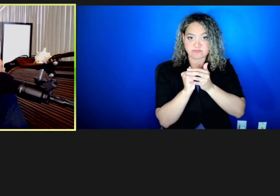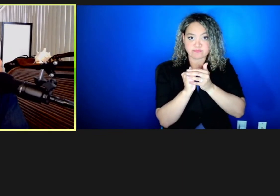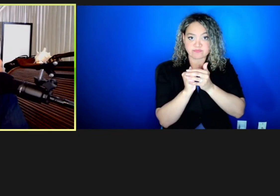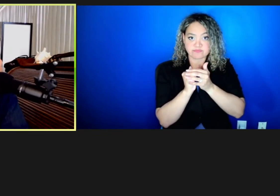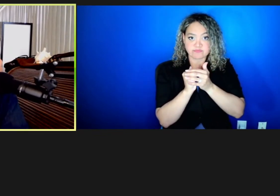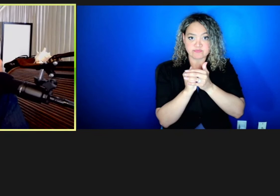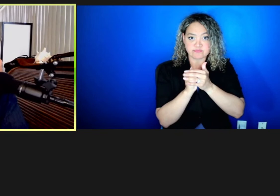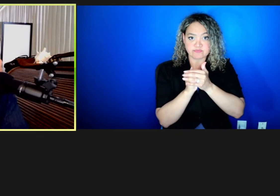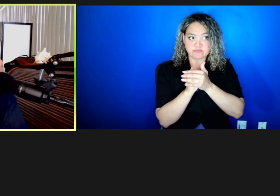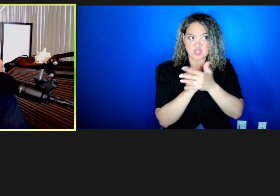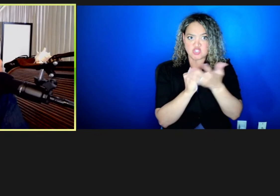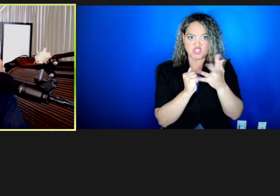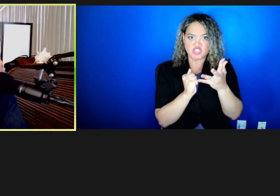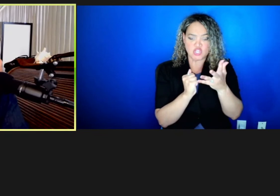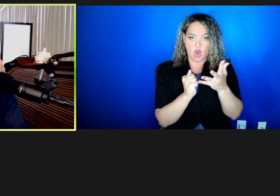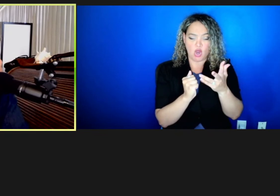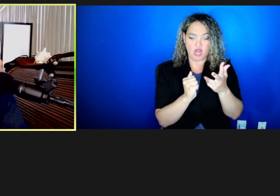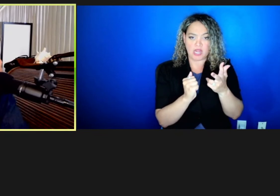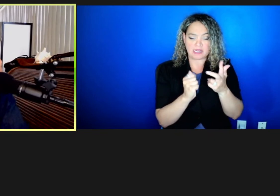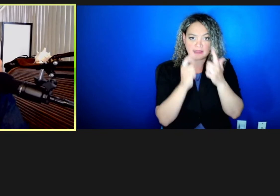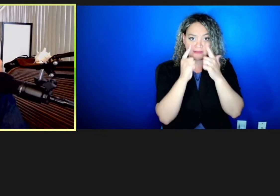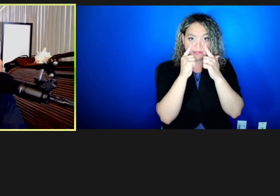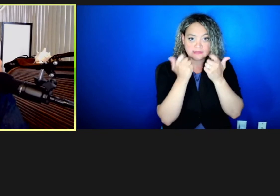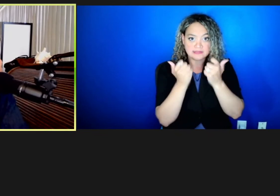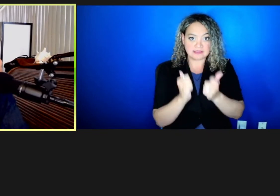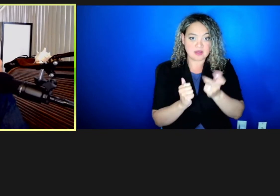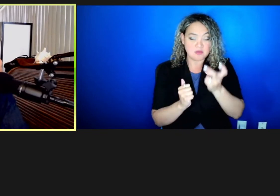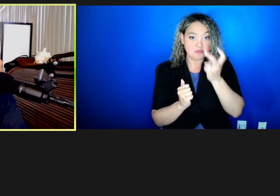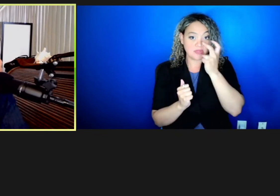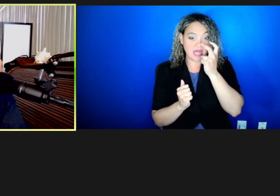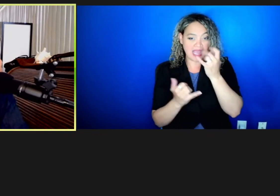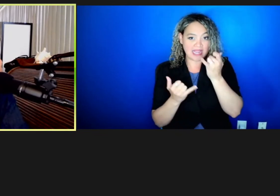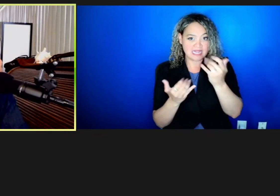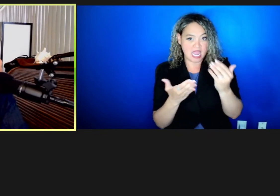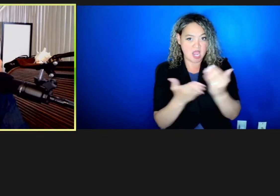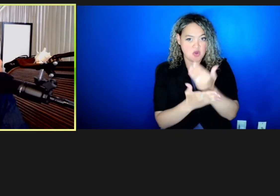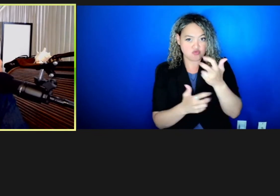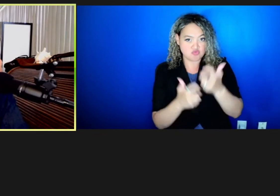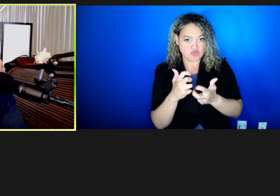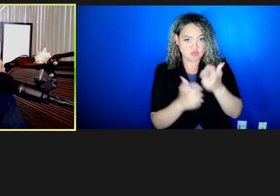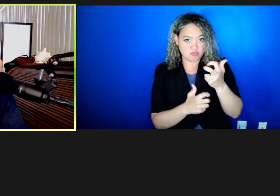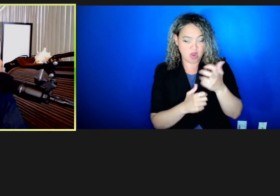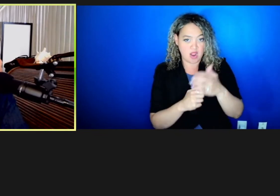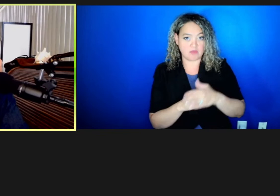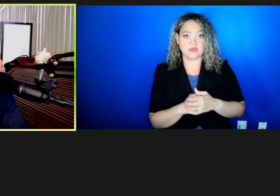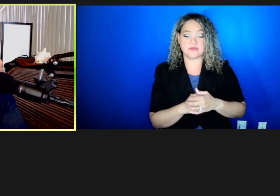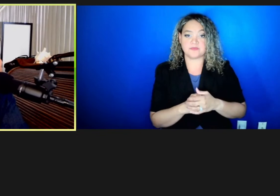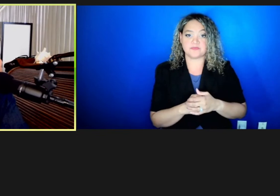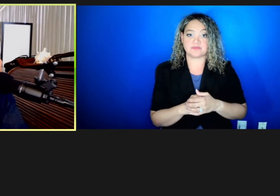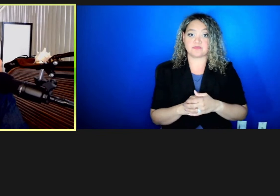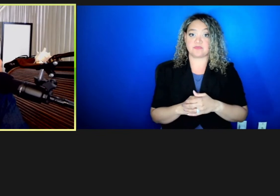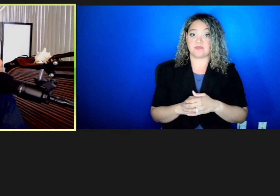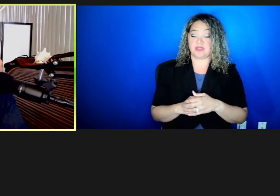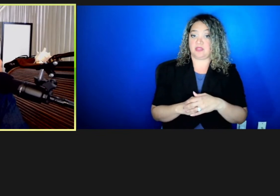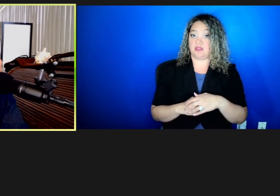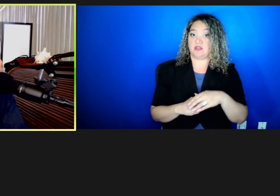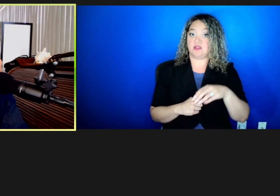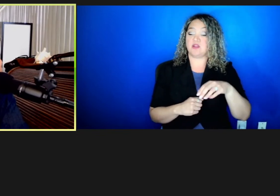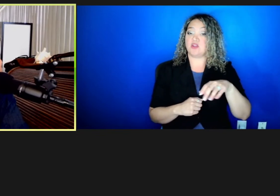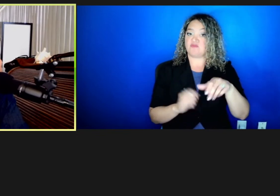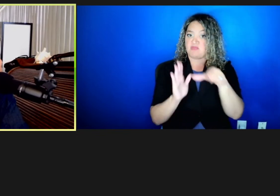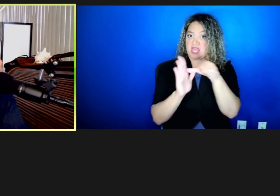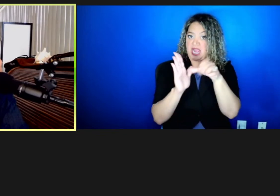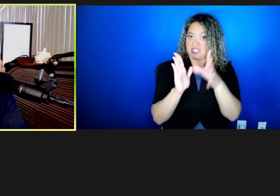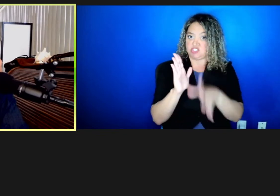sight 2 decades before, was taking a new toll. A brain surgeon carefully removed part of the